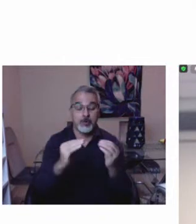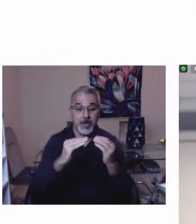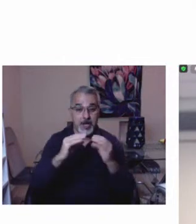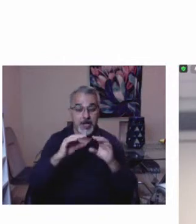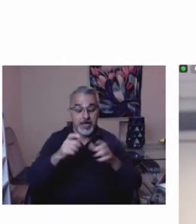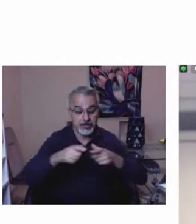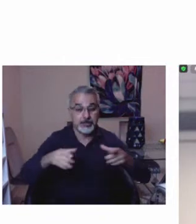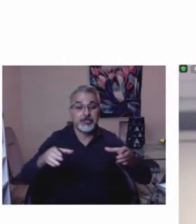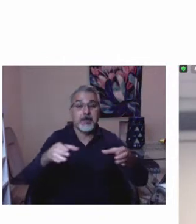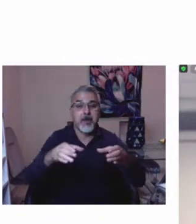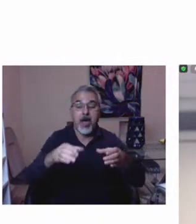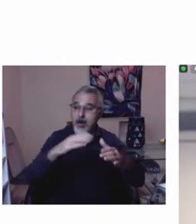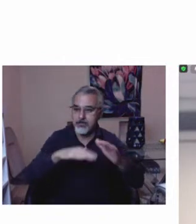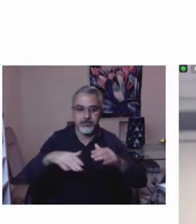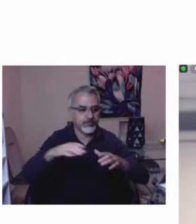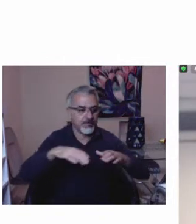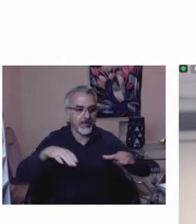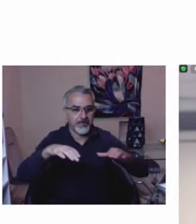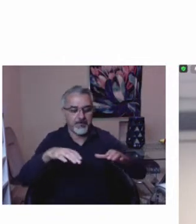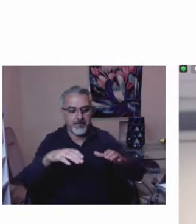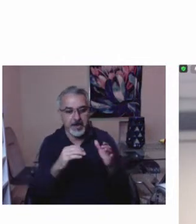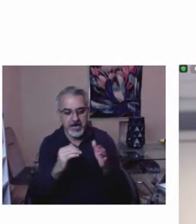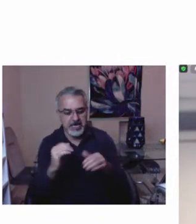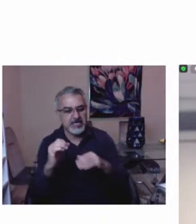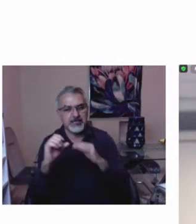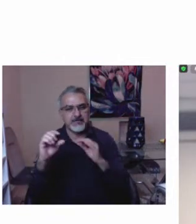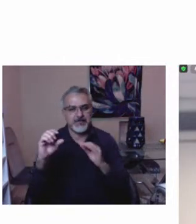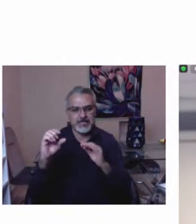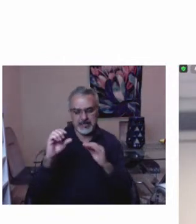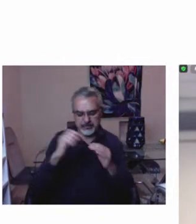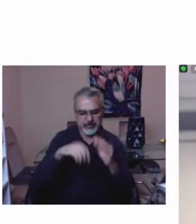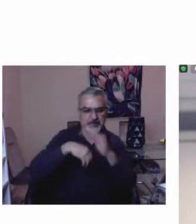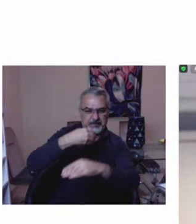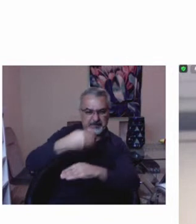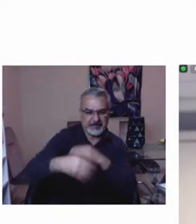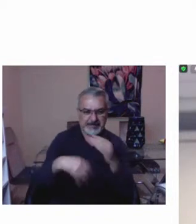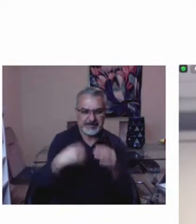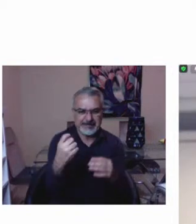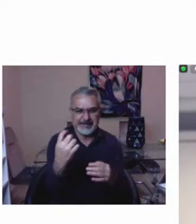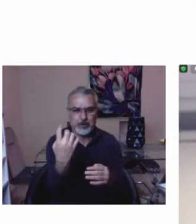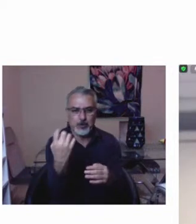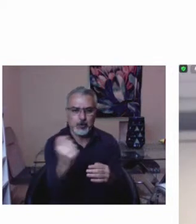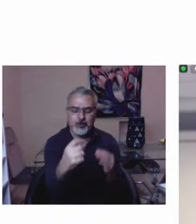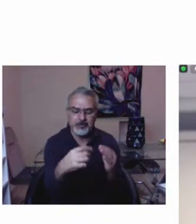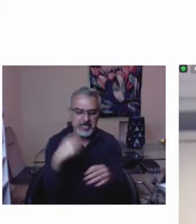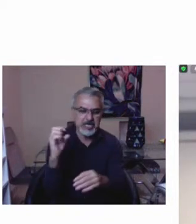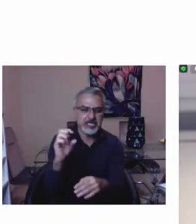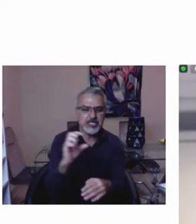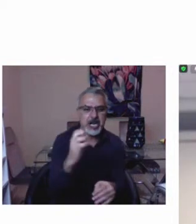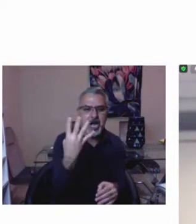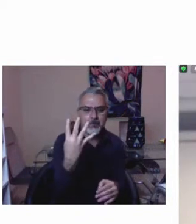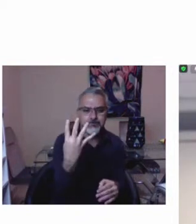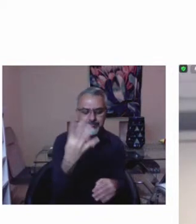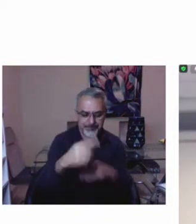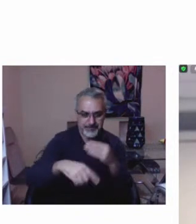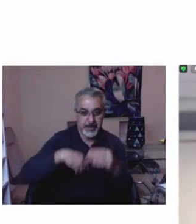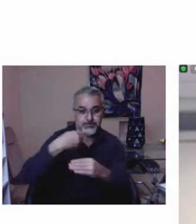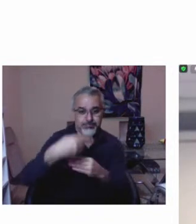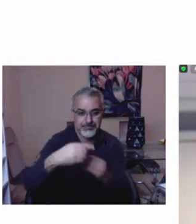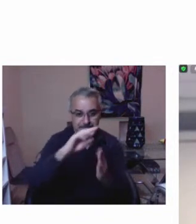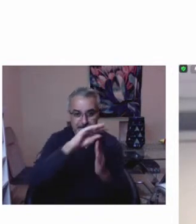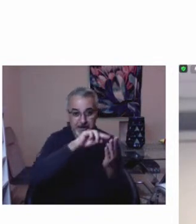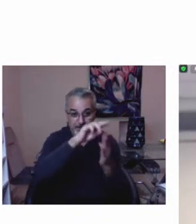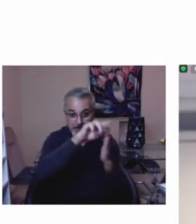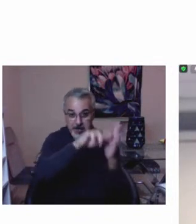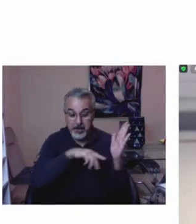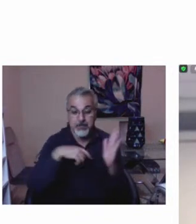help us for the next meeting in April, this high-level meeting in April for the financing of the peace, and we hope that there'll be a